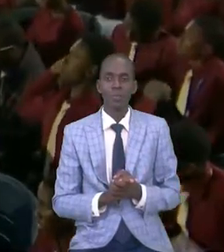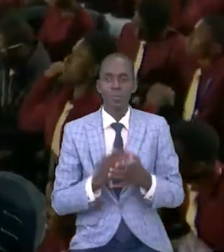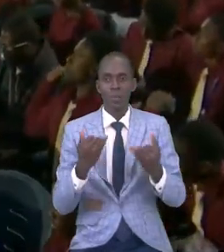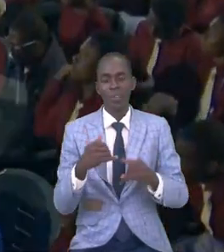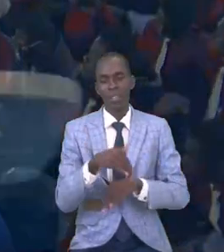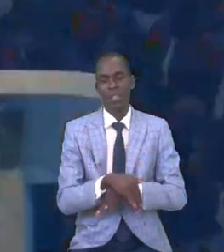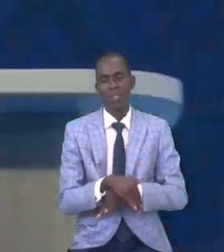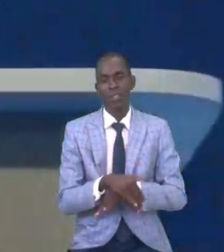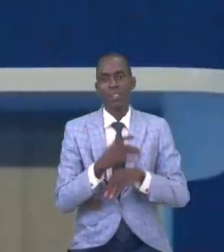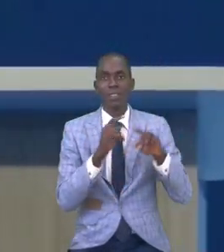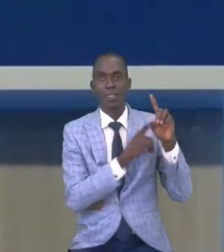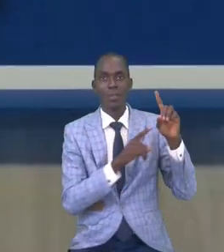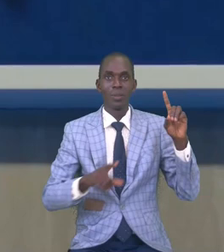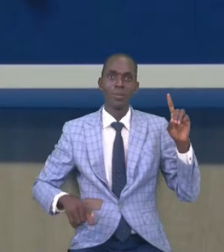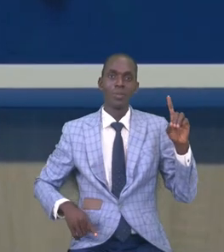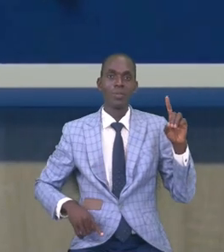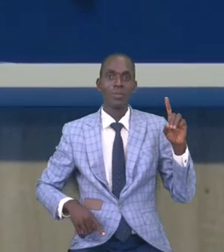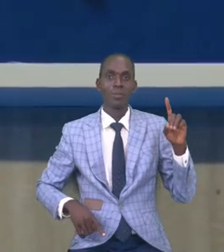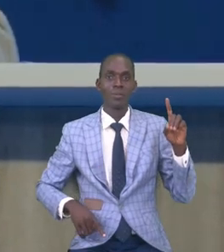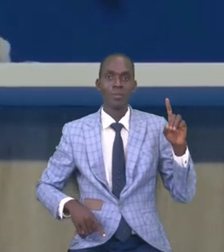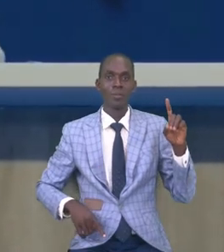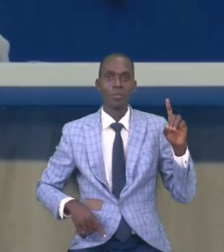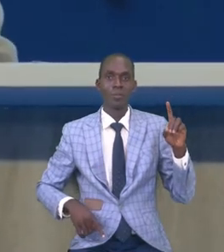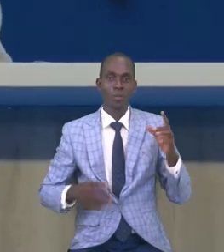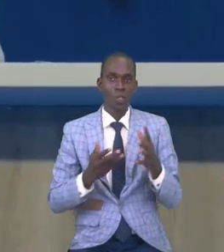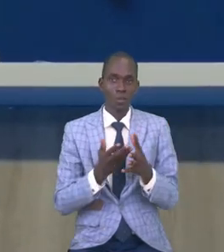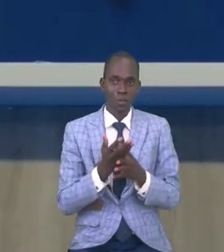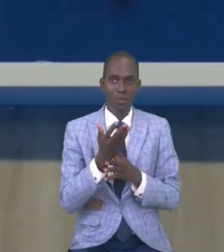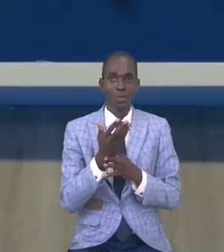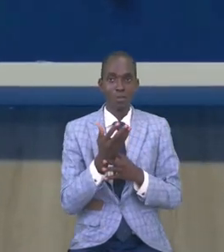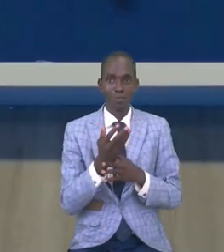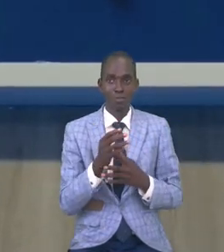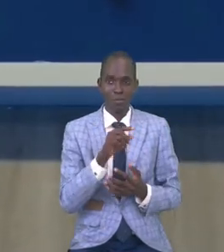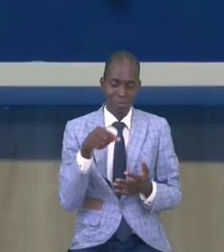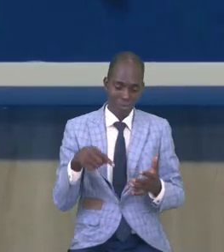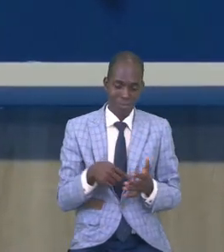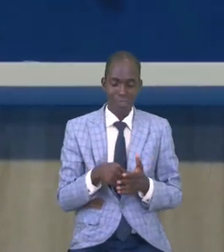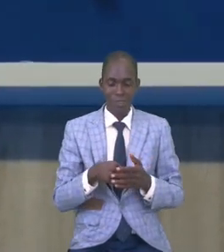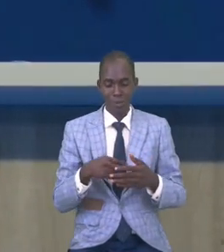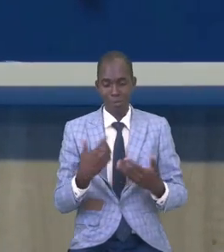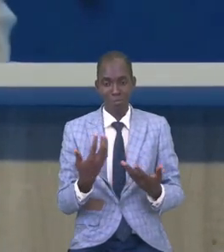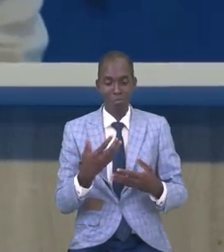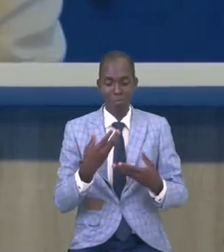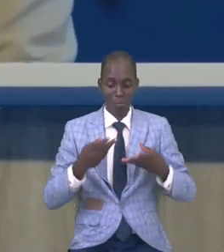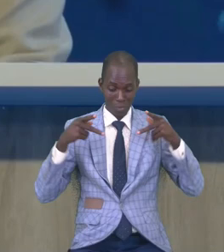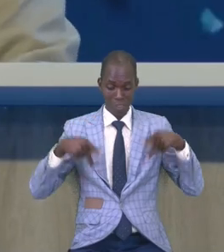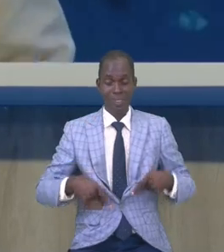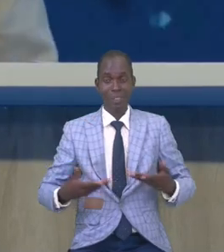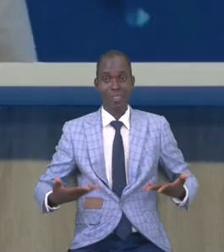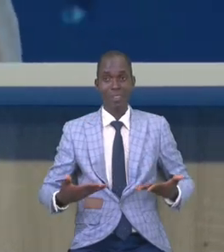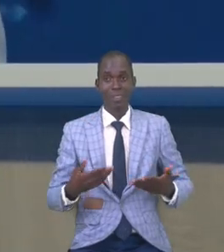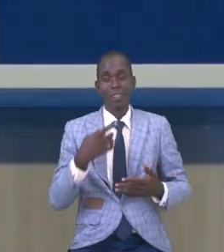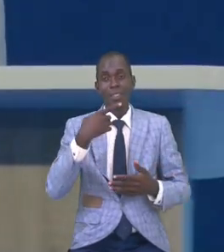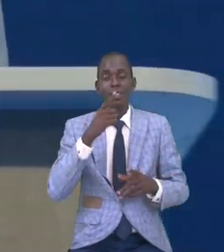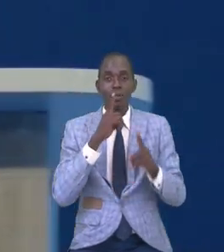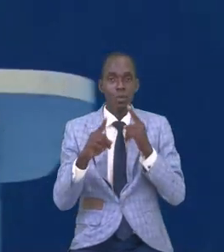Tonight, the Lord, through this vessel of clay, is speaking to us